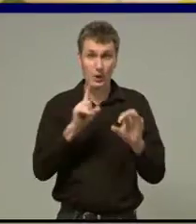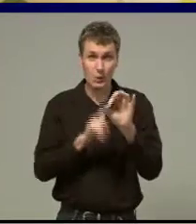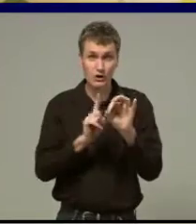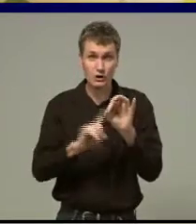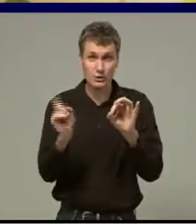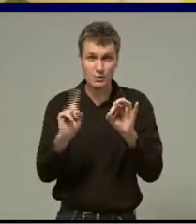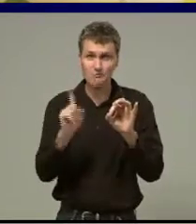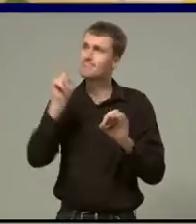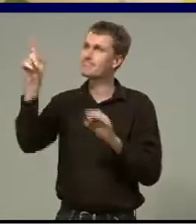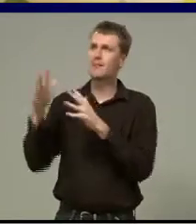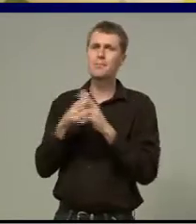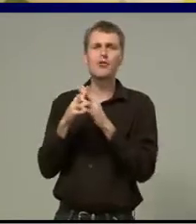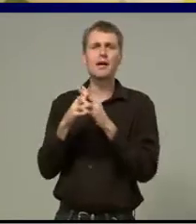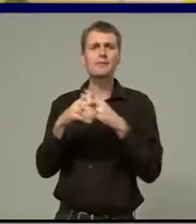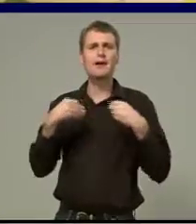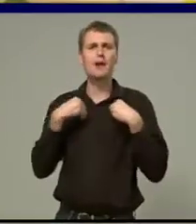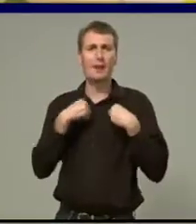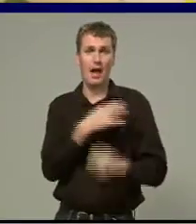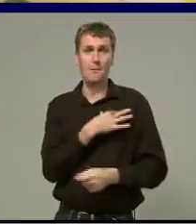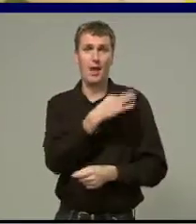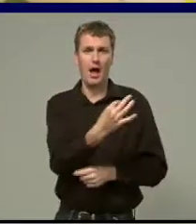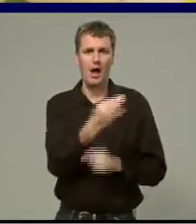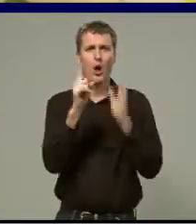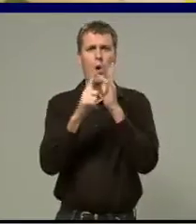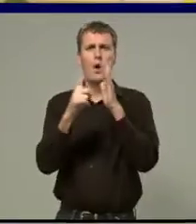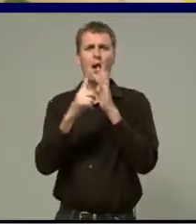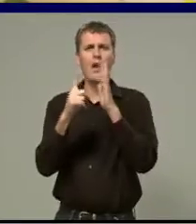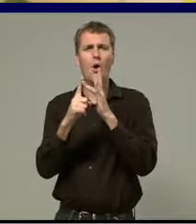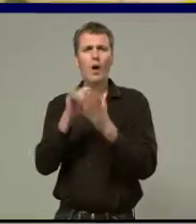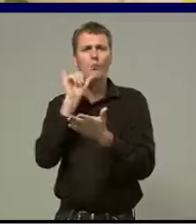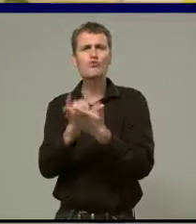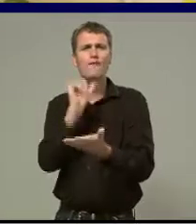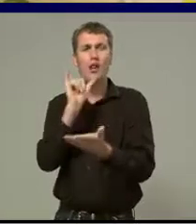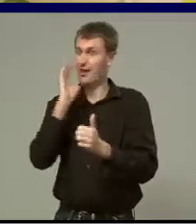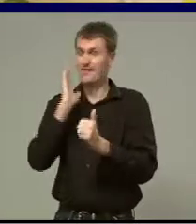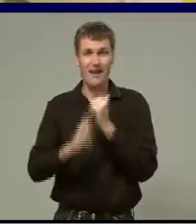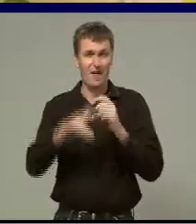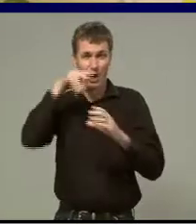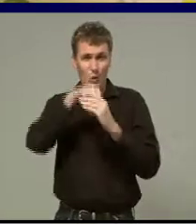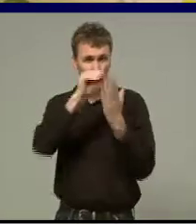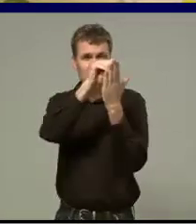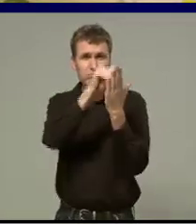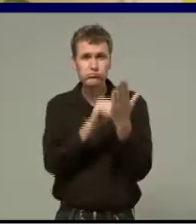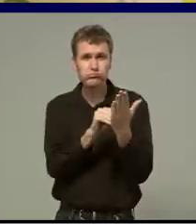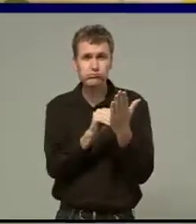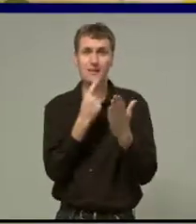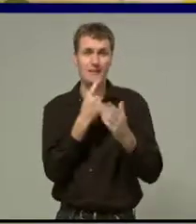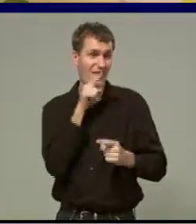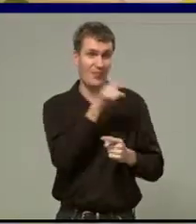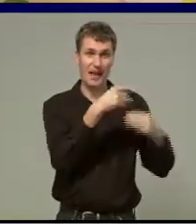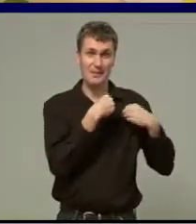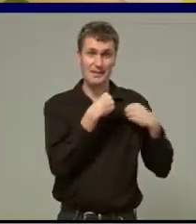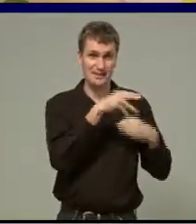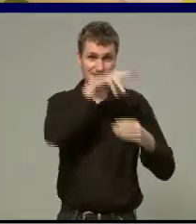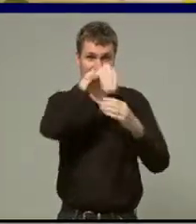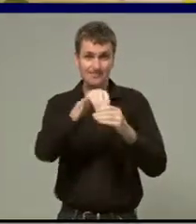the Americans, when they applied for OIO approval, never included the fact that this business was operating